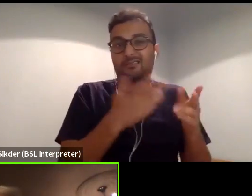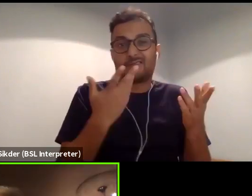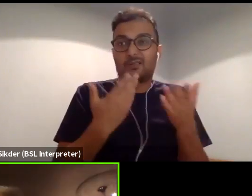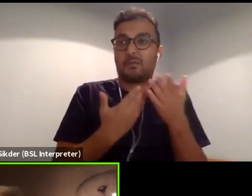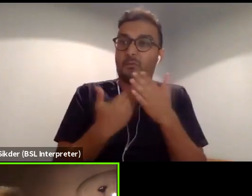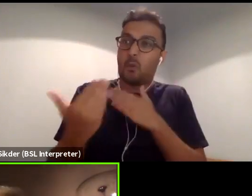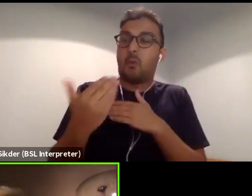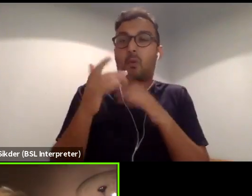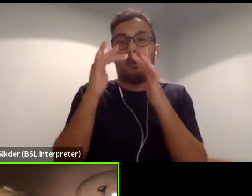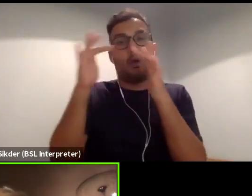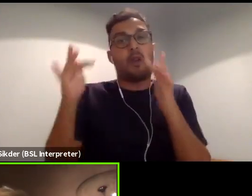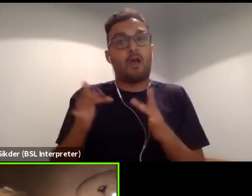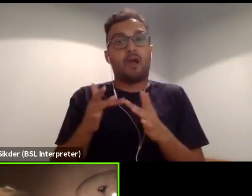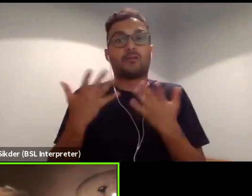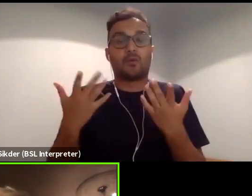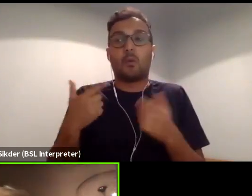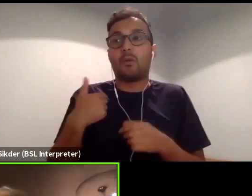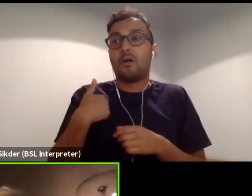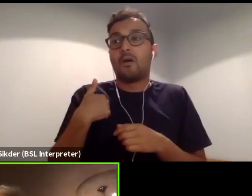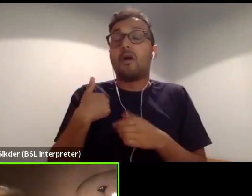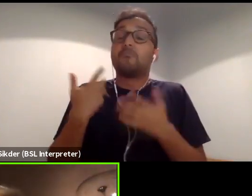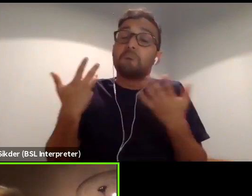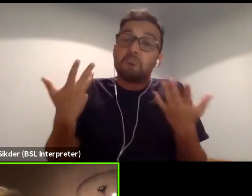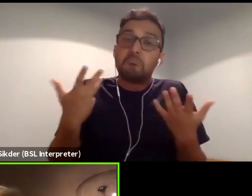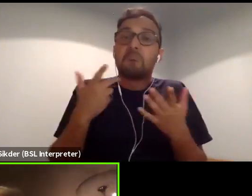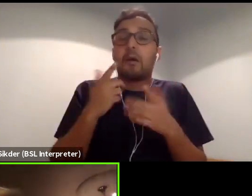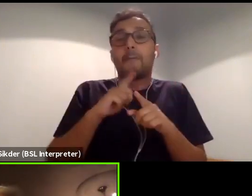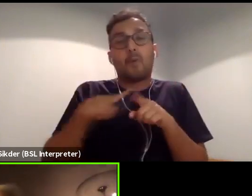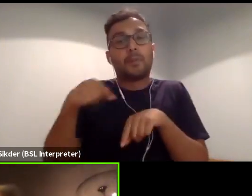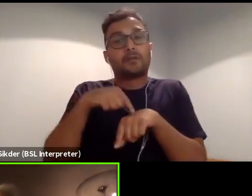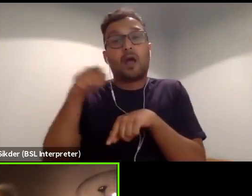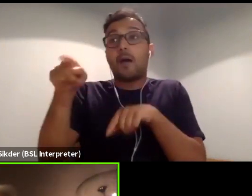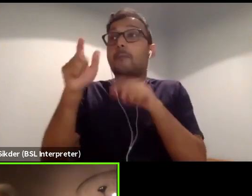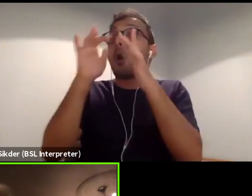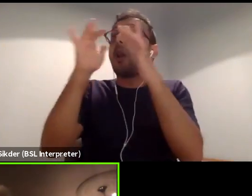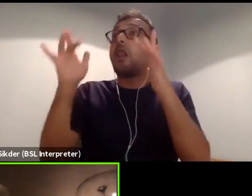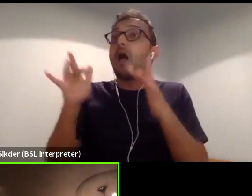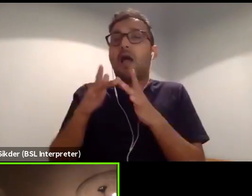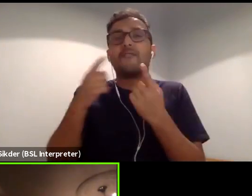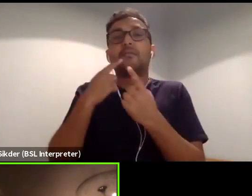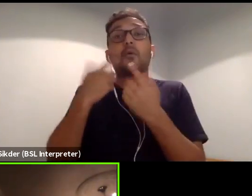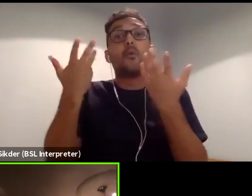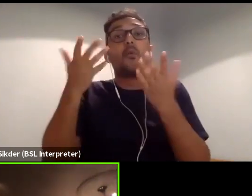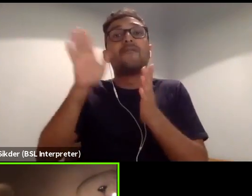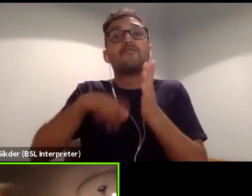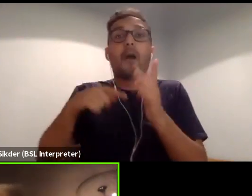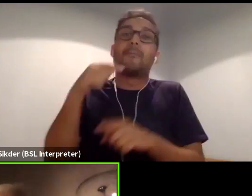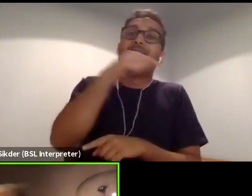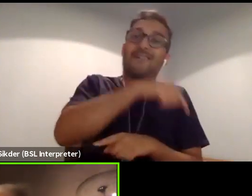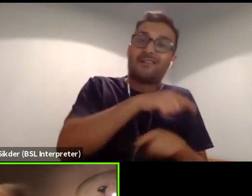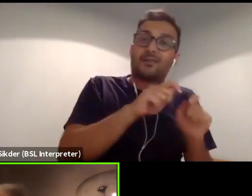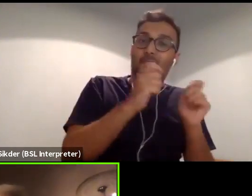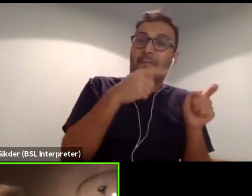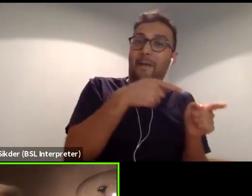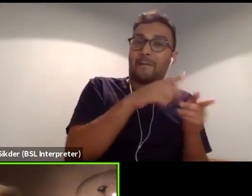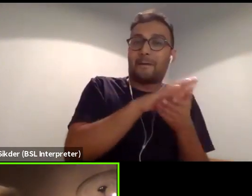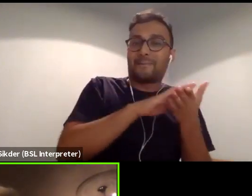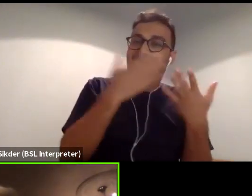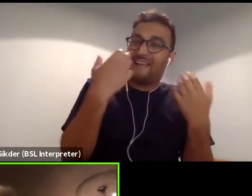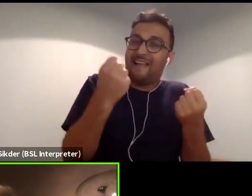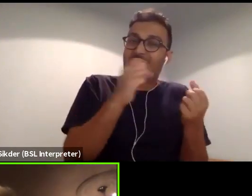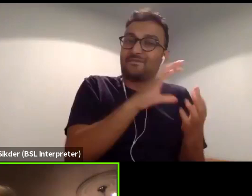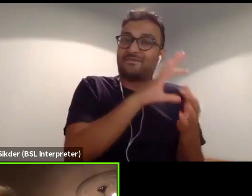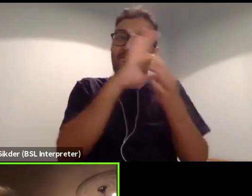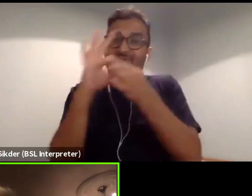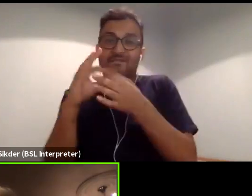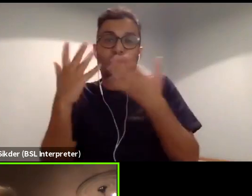the online world is informed by articles that appear in magazines, etc. So of course, the report is extremely relevant.